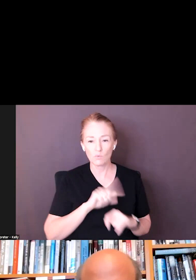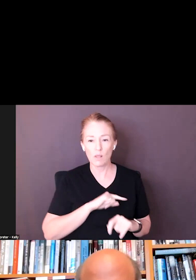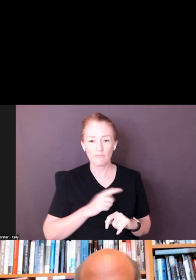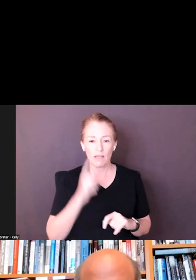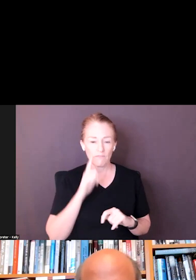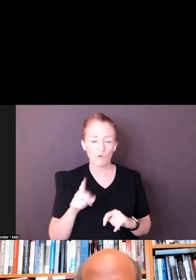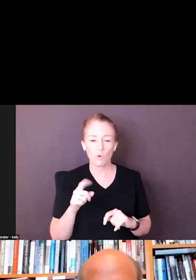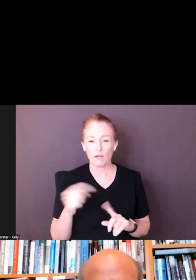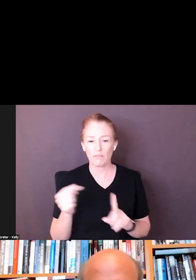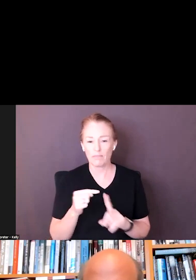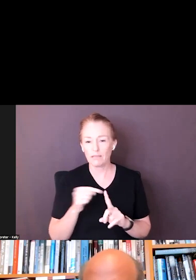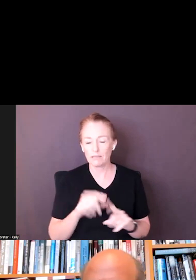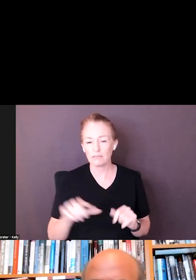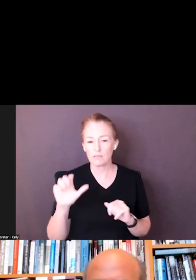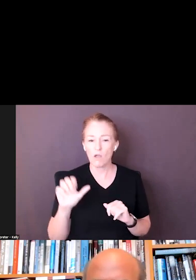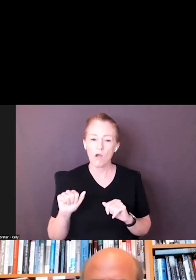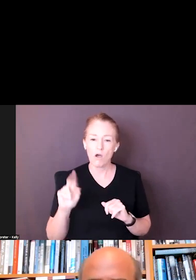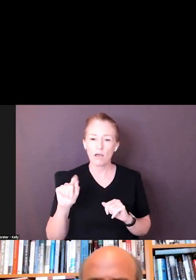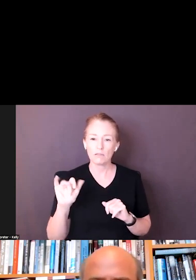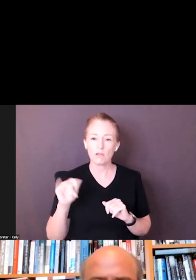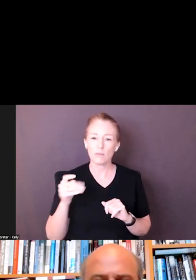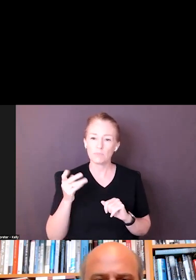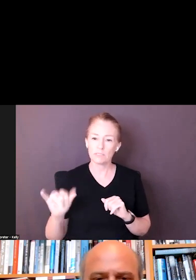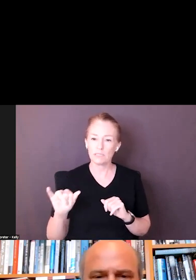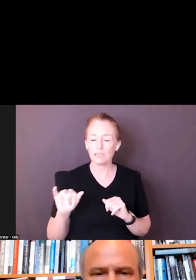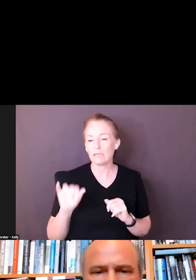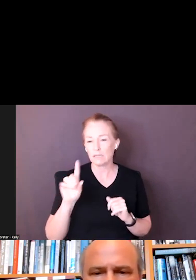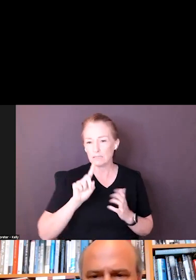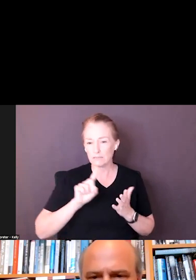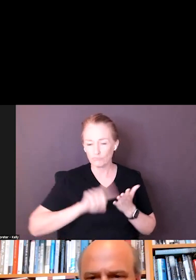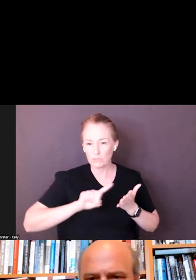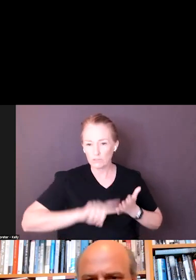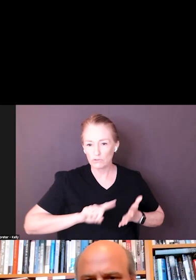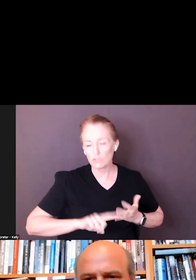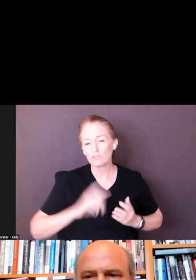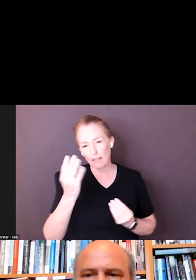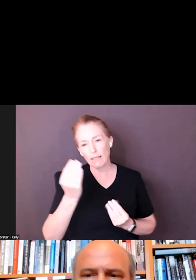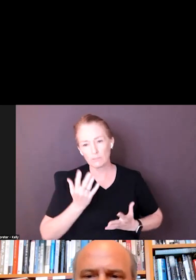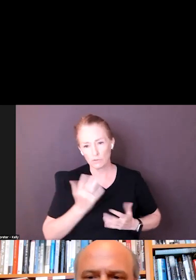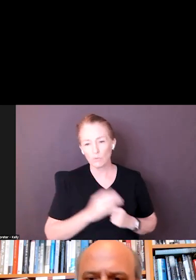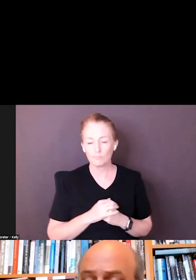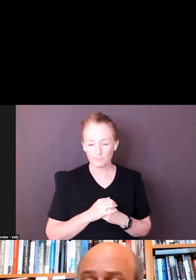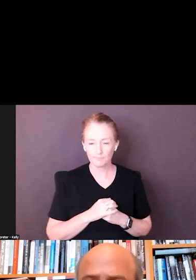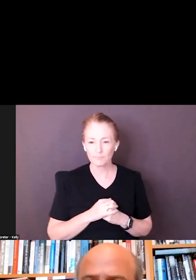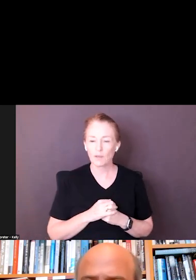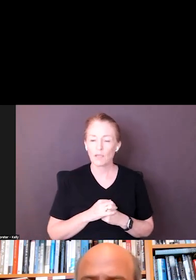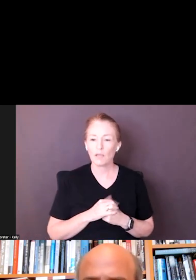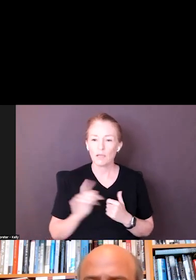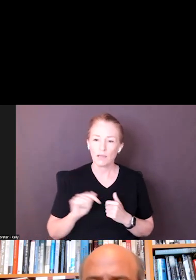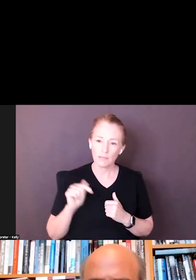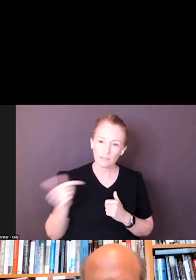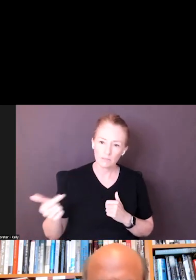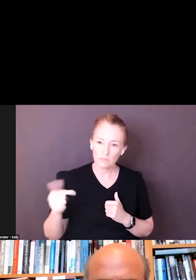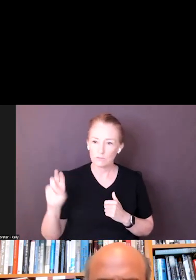by all means, get in touch with our team. And I want to turn it back over to Megan or maybe to Stefan